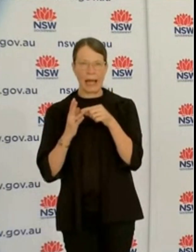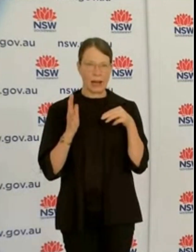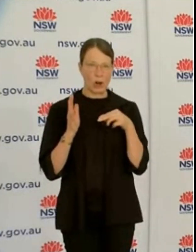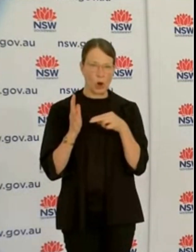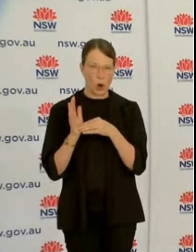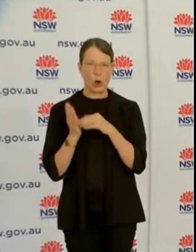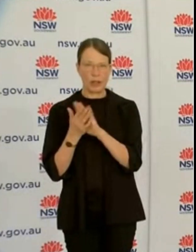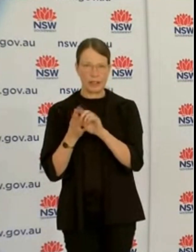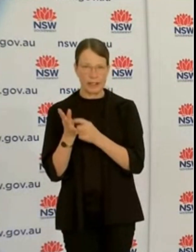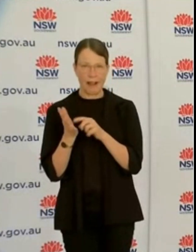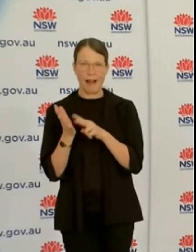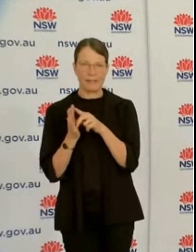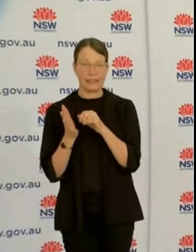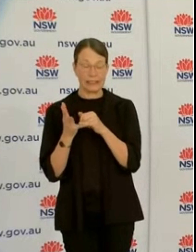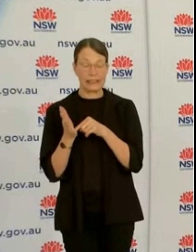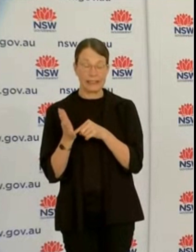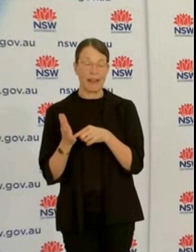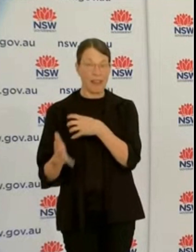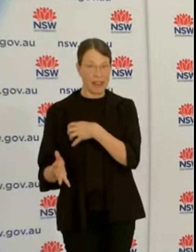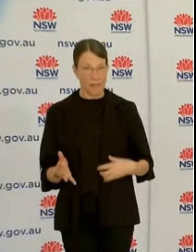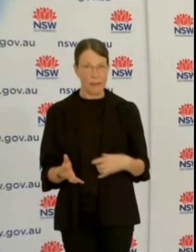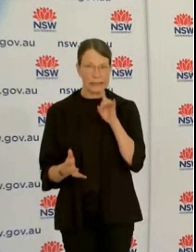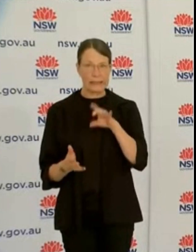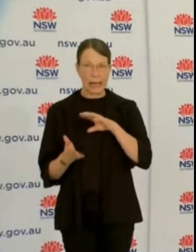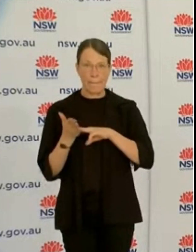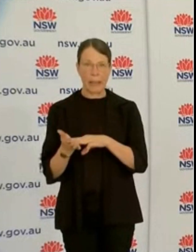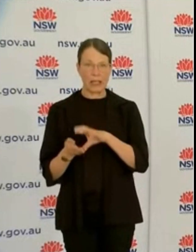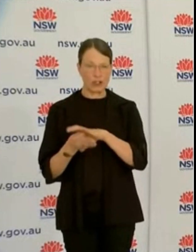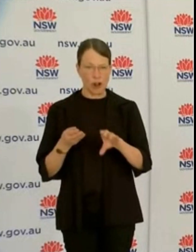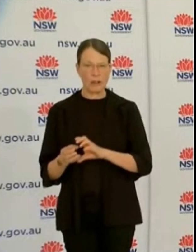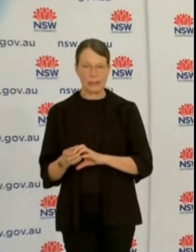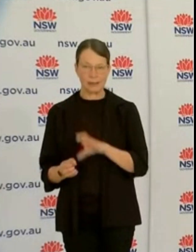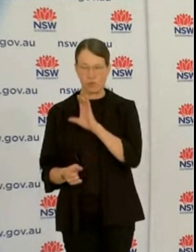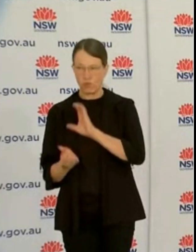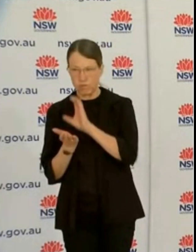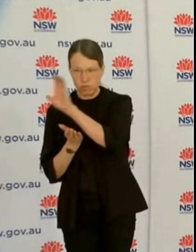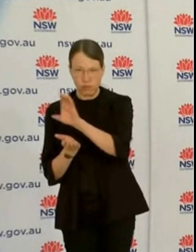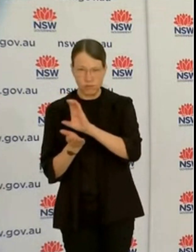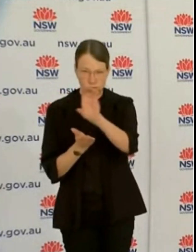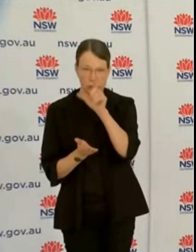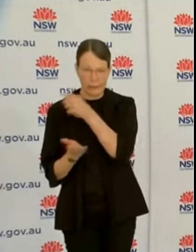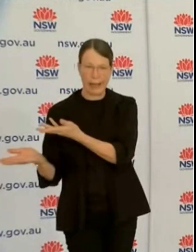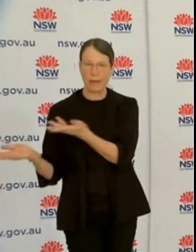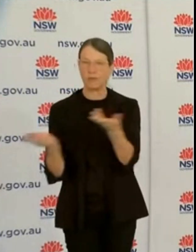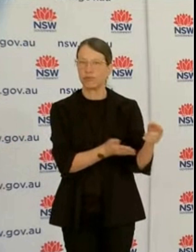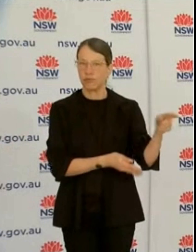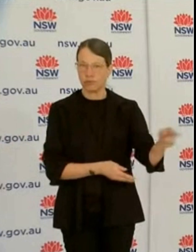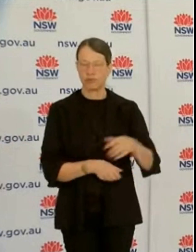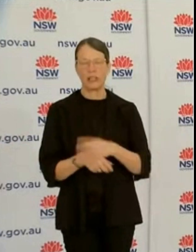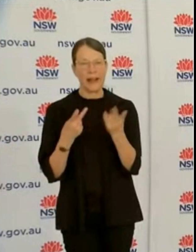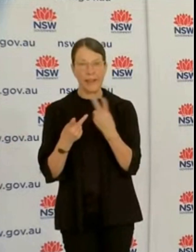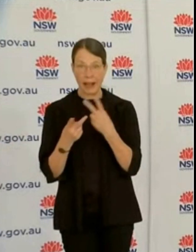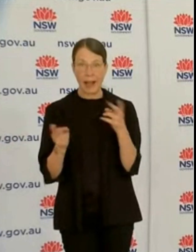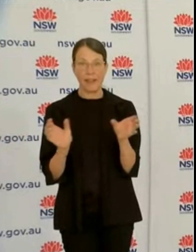are being supported. We also have other arrangements. We made an announcement the other day about supporting more smaller groups or individuals that are